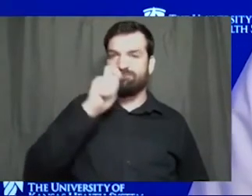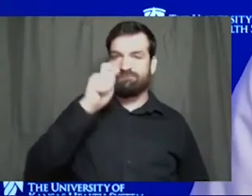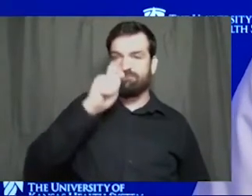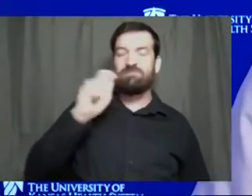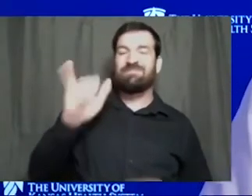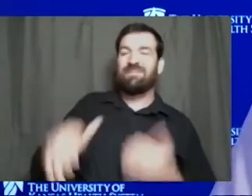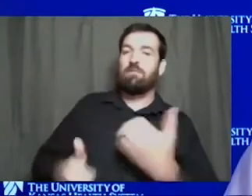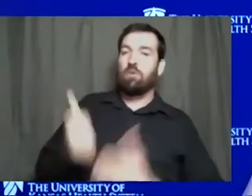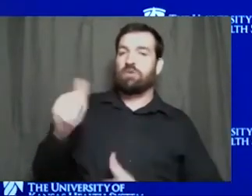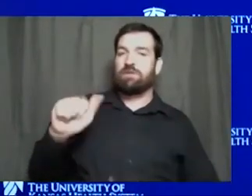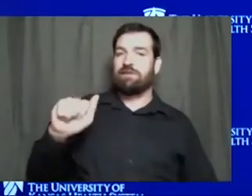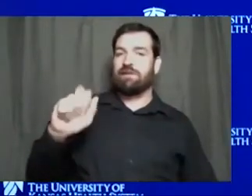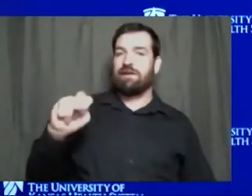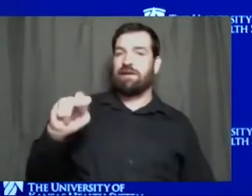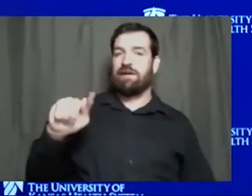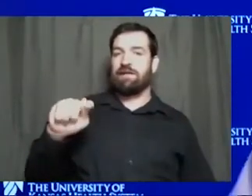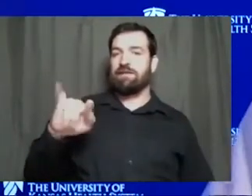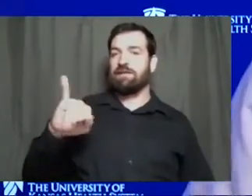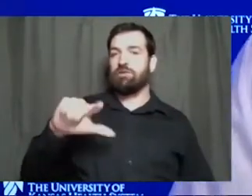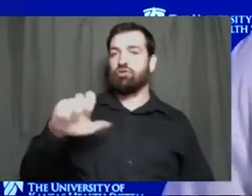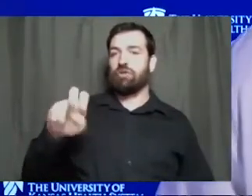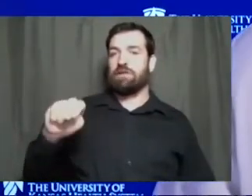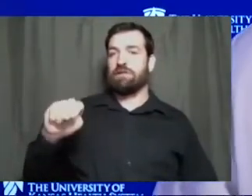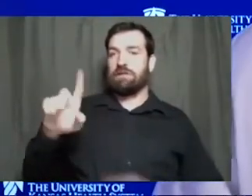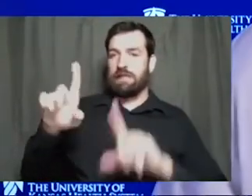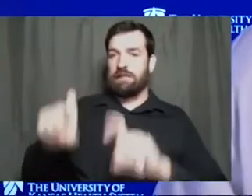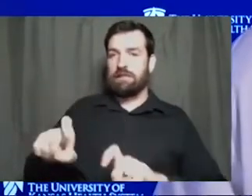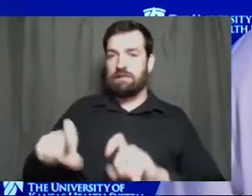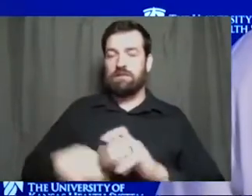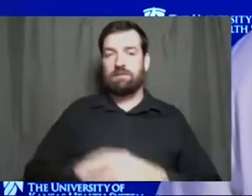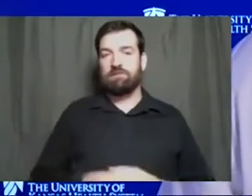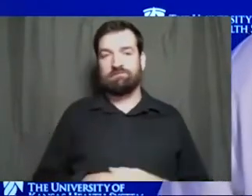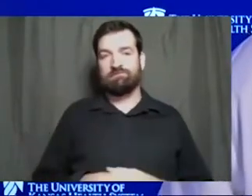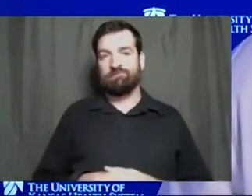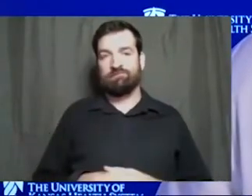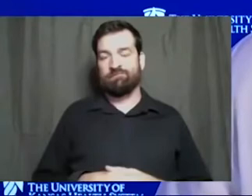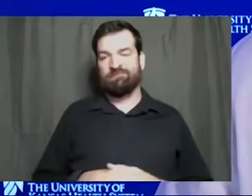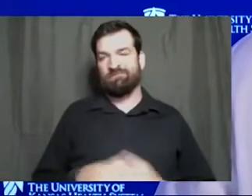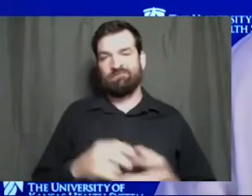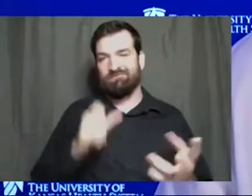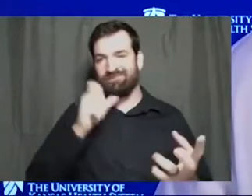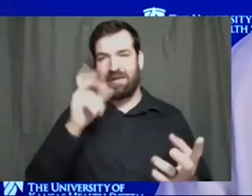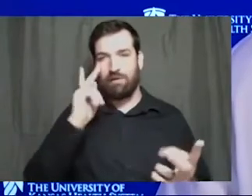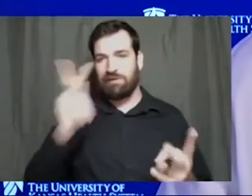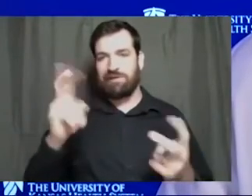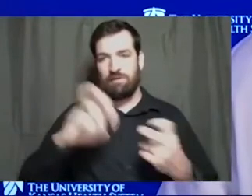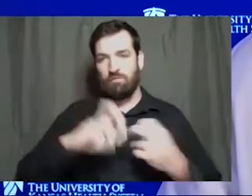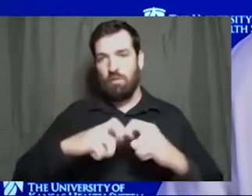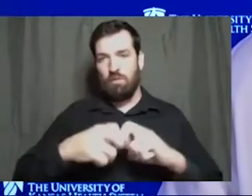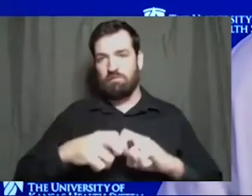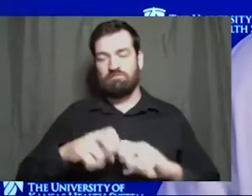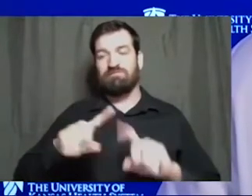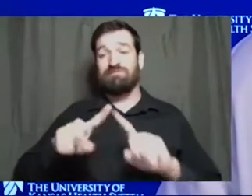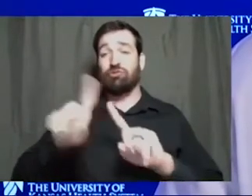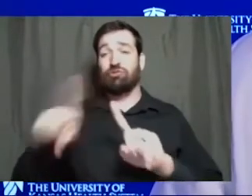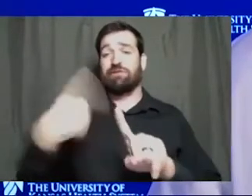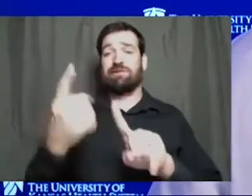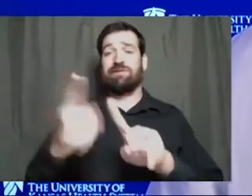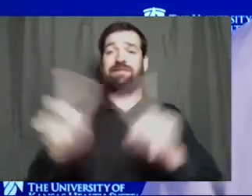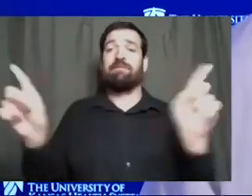could be wrong. I don't see necessarily a problem with that. It is just a different test. It's a different